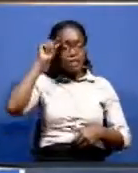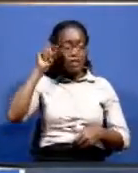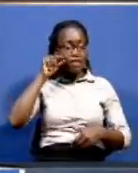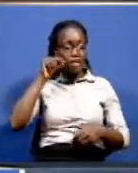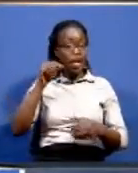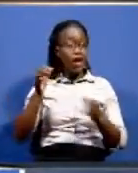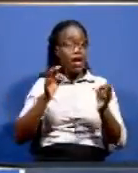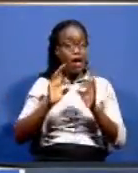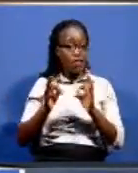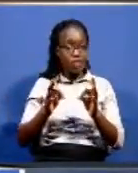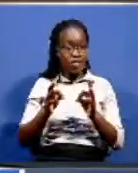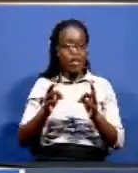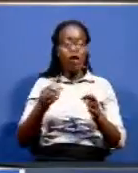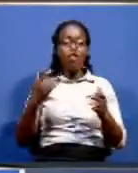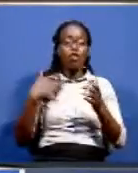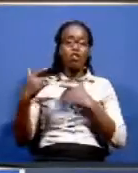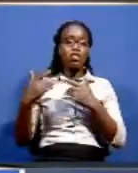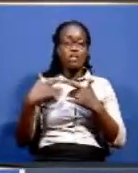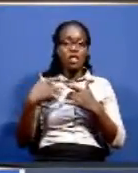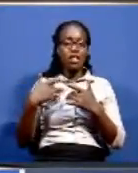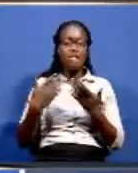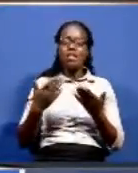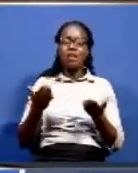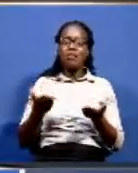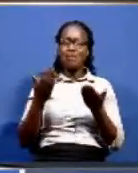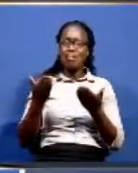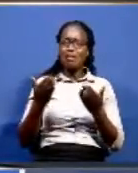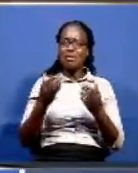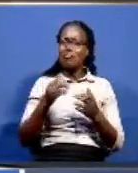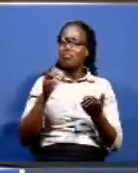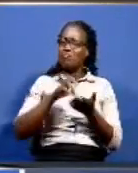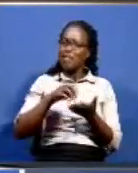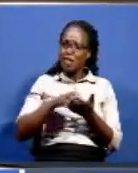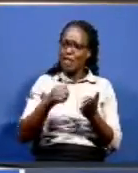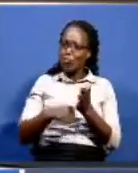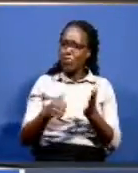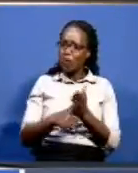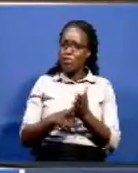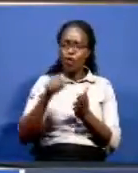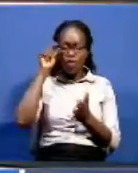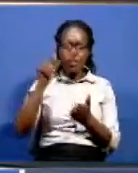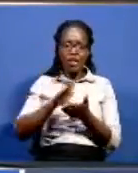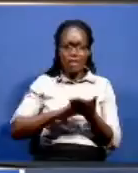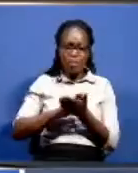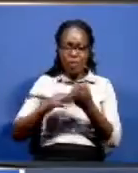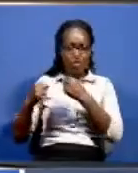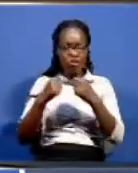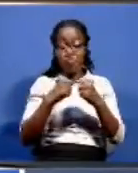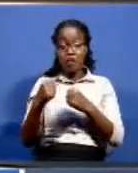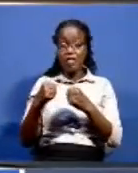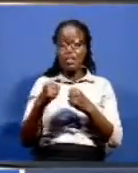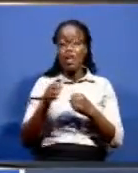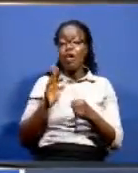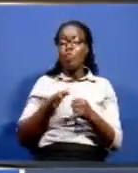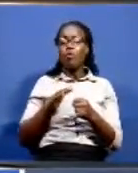has raised concern over increased cases of gender-based violence in the wake of coronavirus outbreak. Kobia says women remain vulnerable